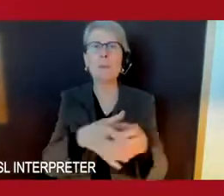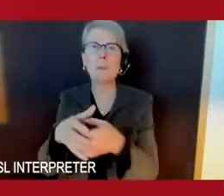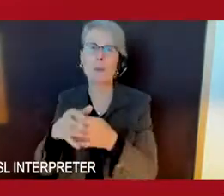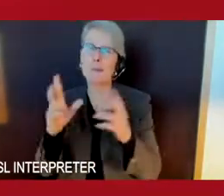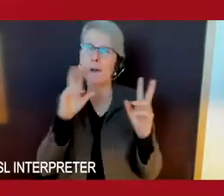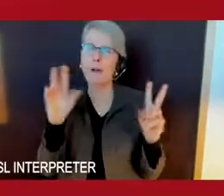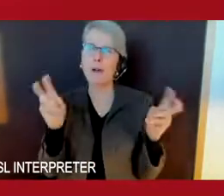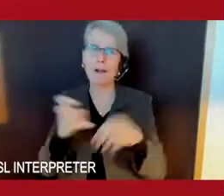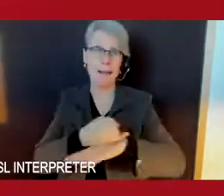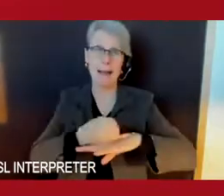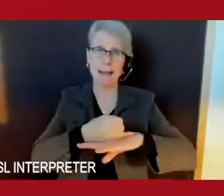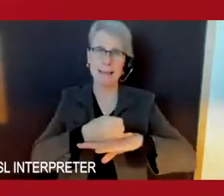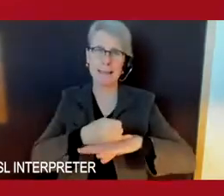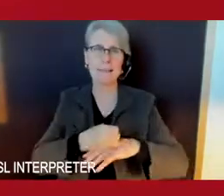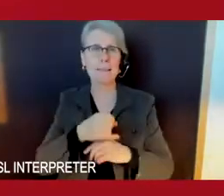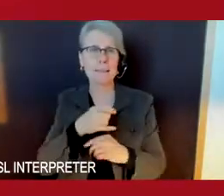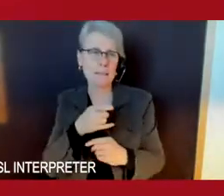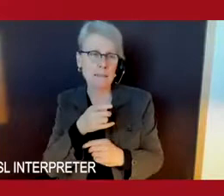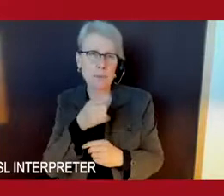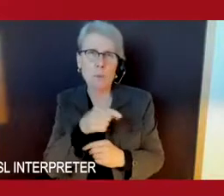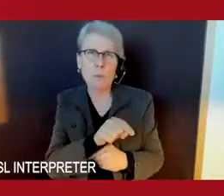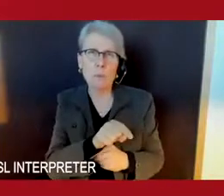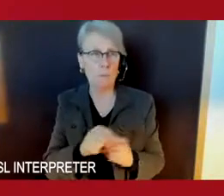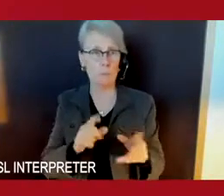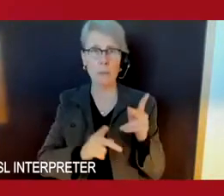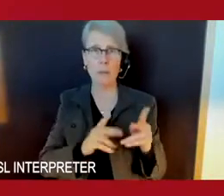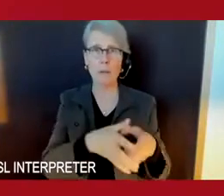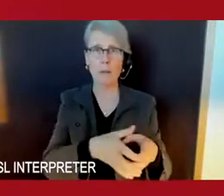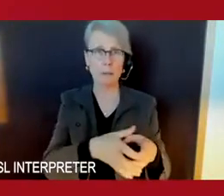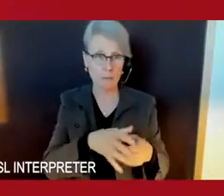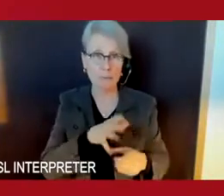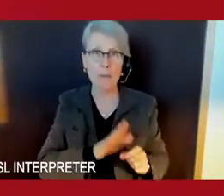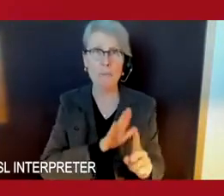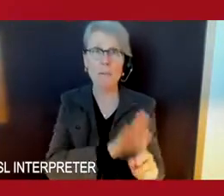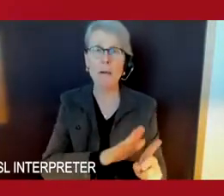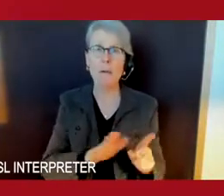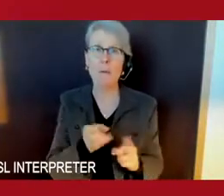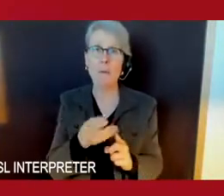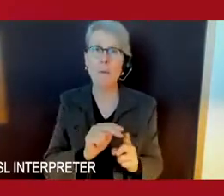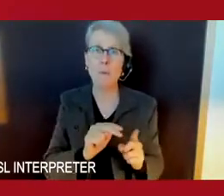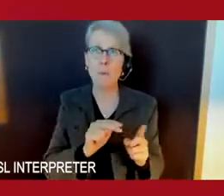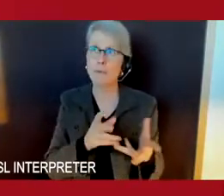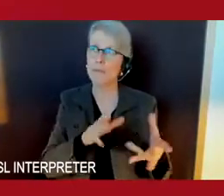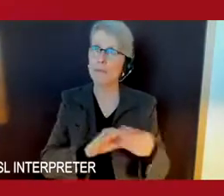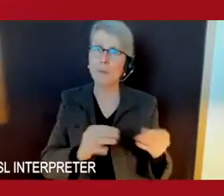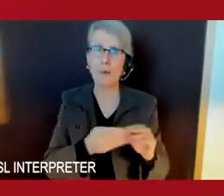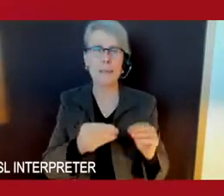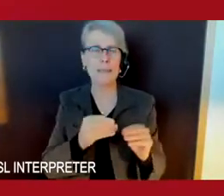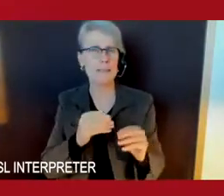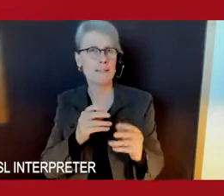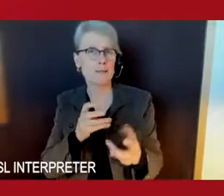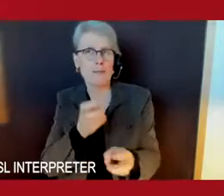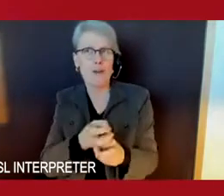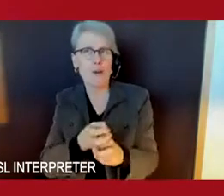that these islands are owned by the individuals, by the residents. And it is